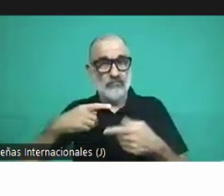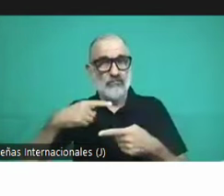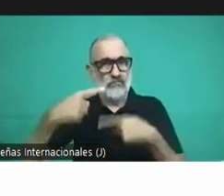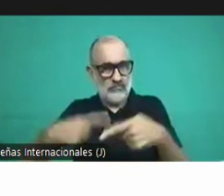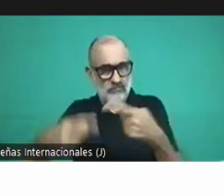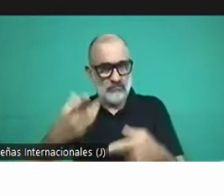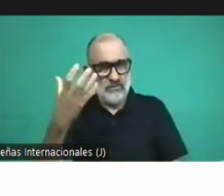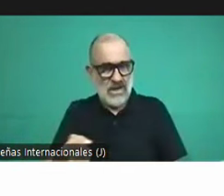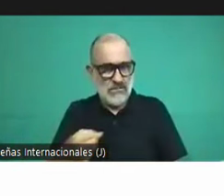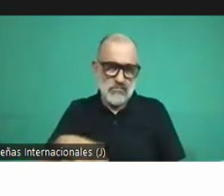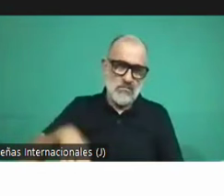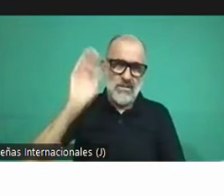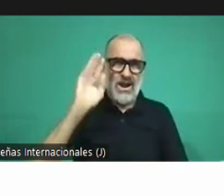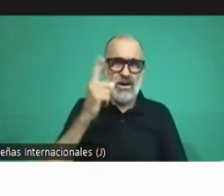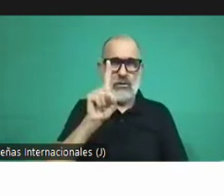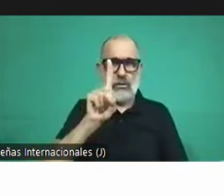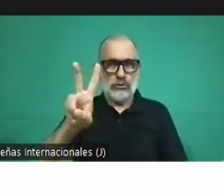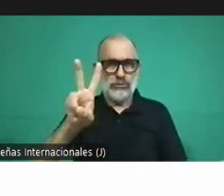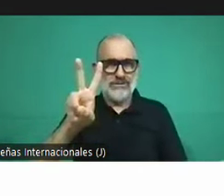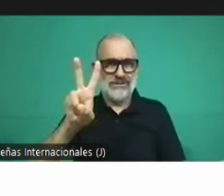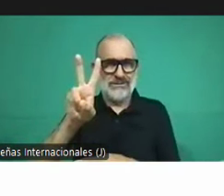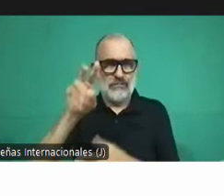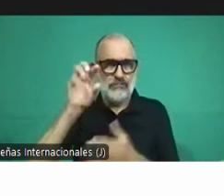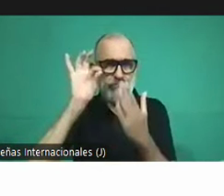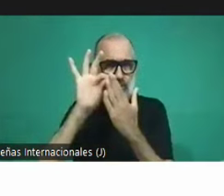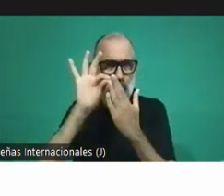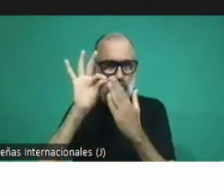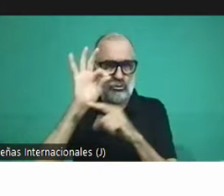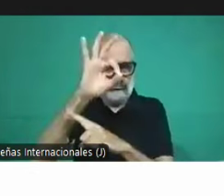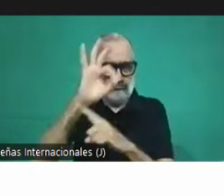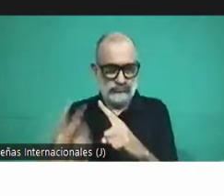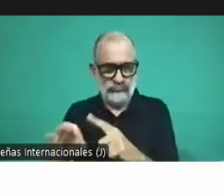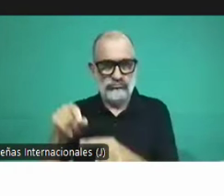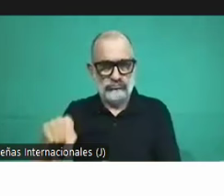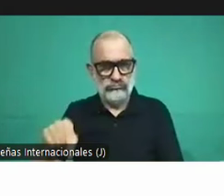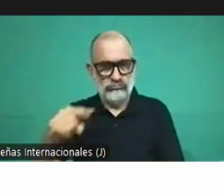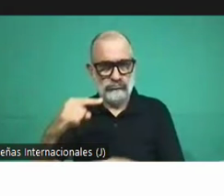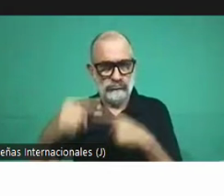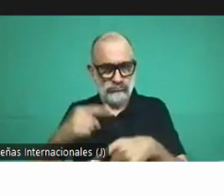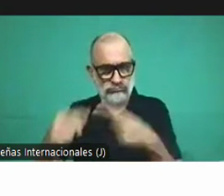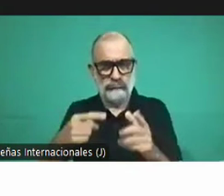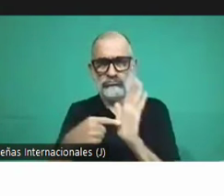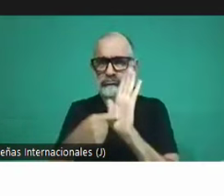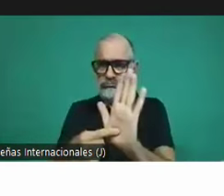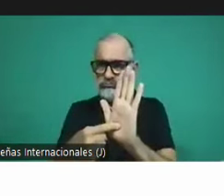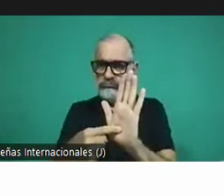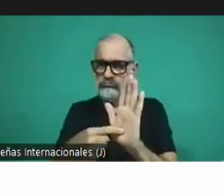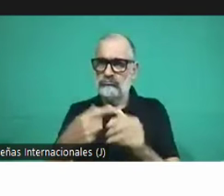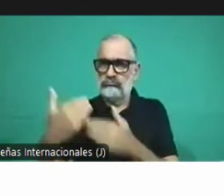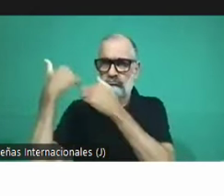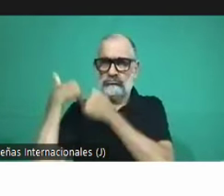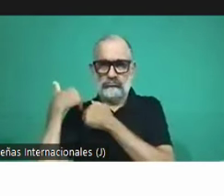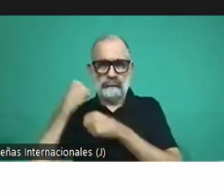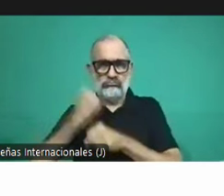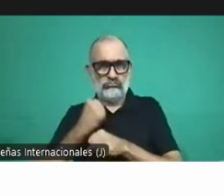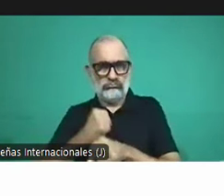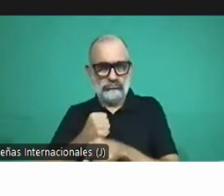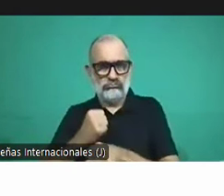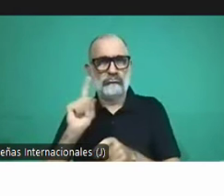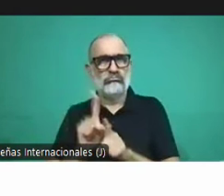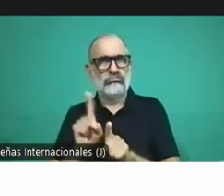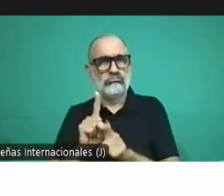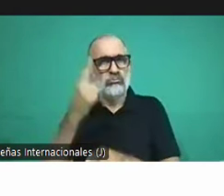millones de personas que 2.6 están million cubiertos people por seguro that are y covered by this ejercen su papel insurance, como which reflects comprador its casi único role digitales as en el sistema. almost